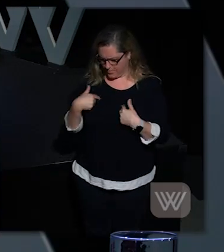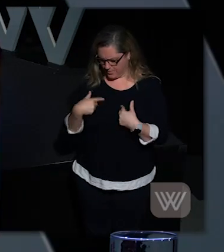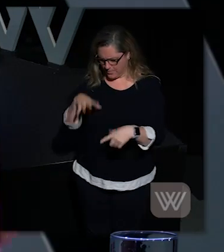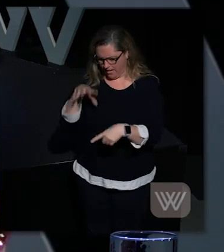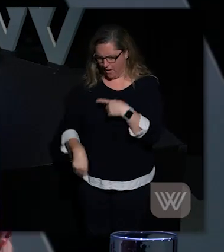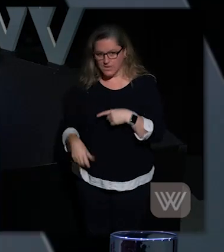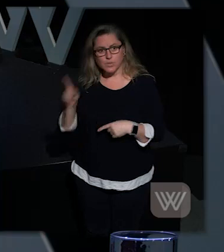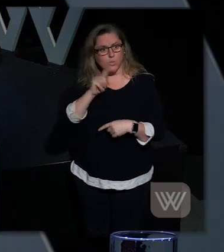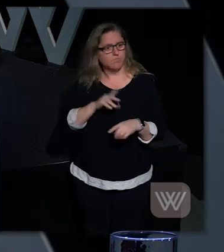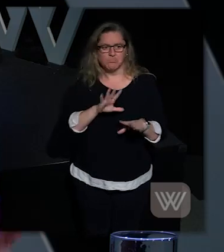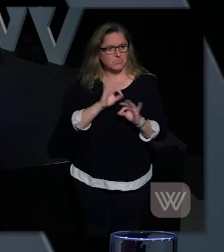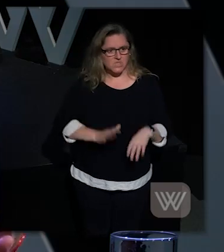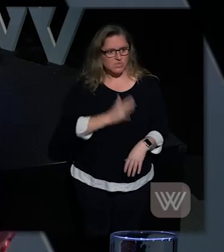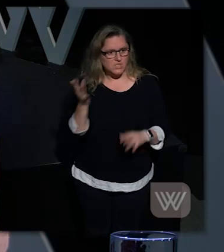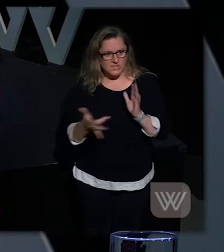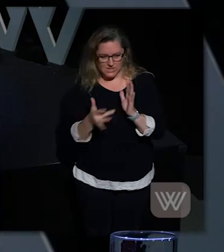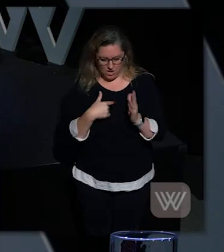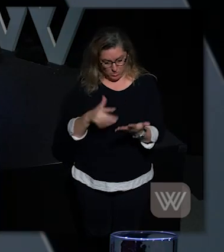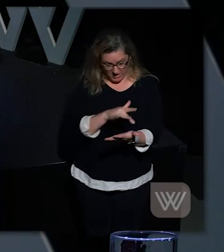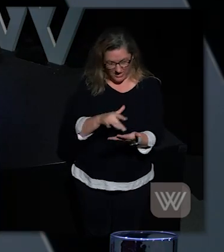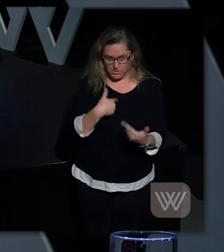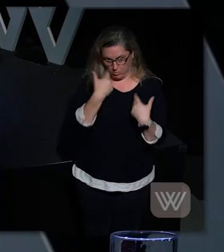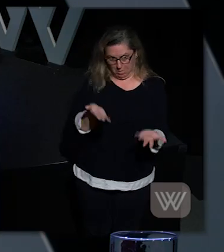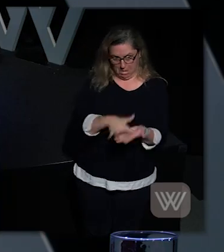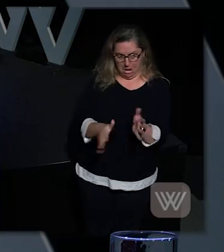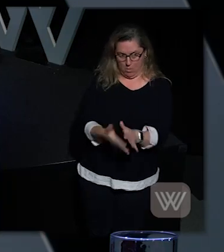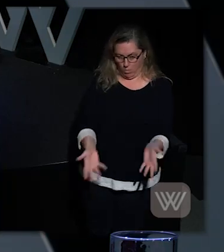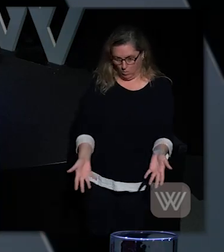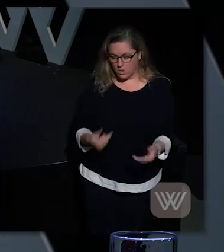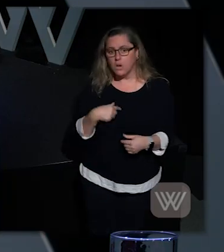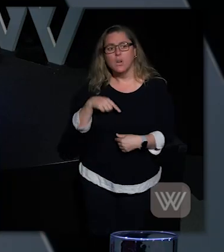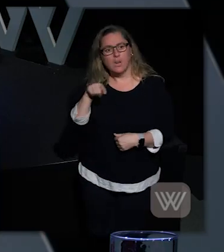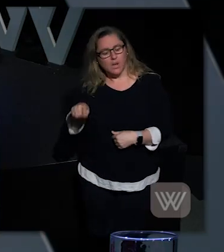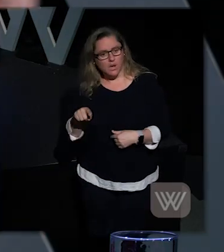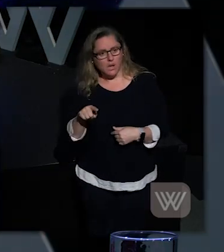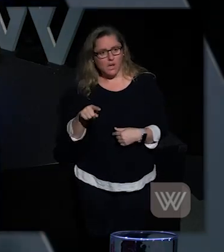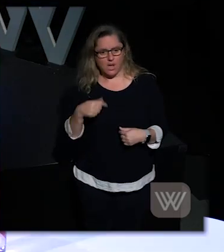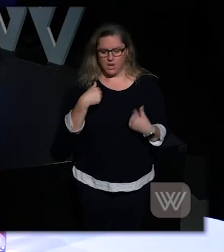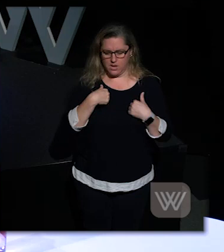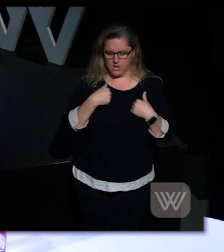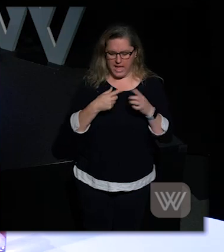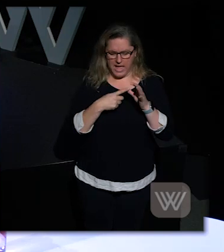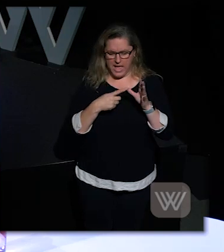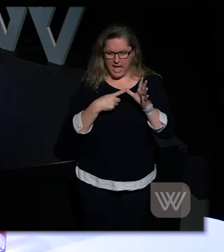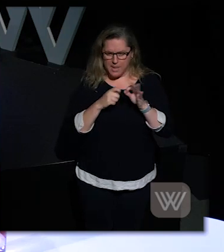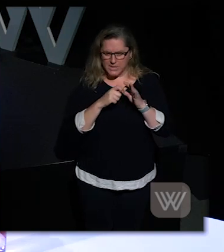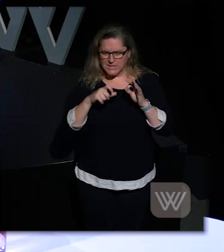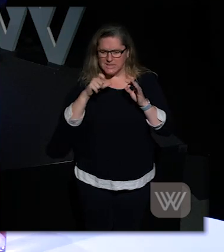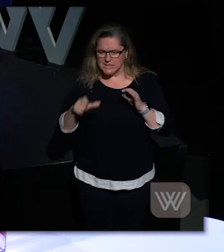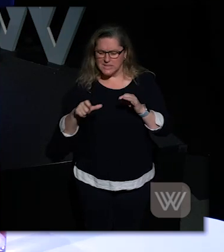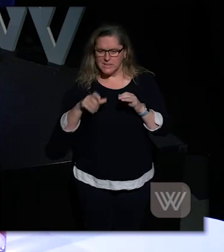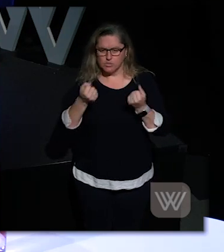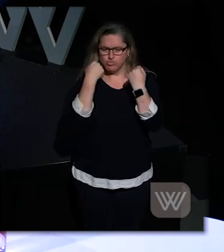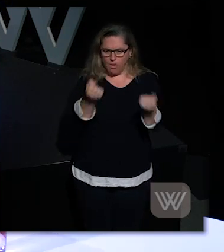never was interested in technology. I can't even really use my phone. But what happened was I was ABC Far North's drive presenter